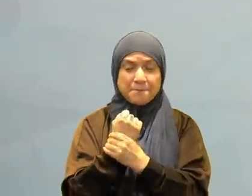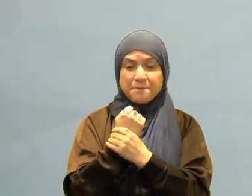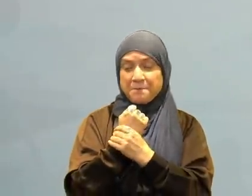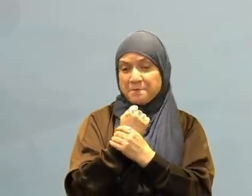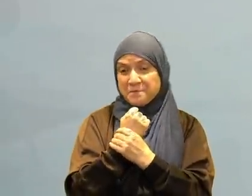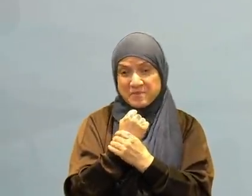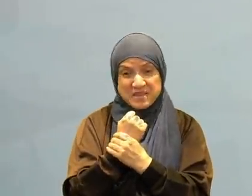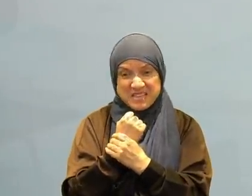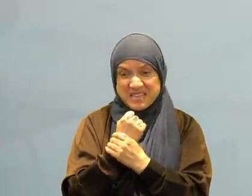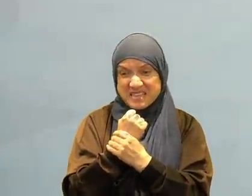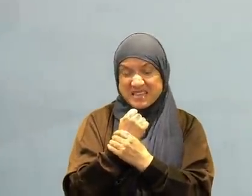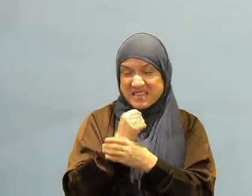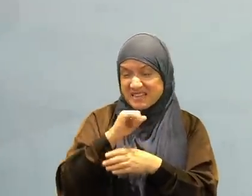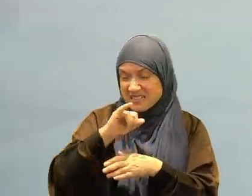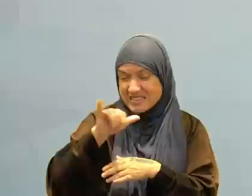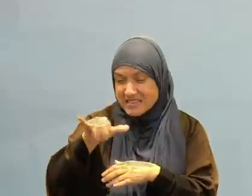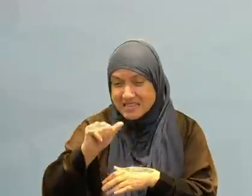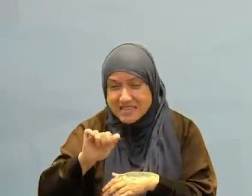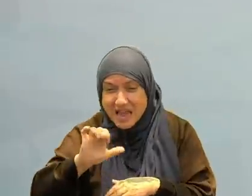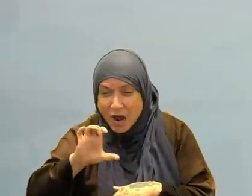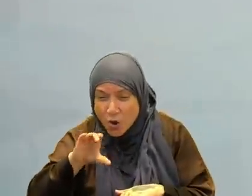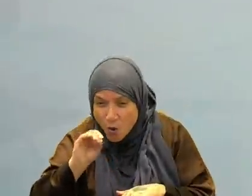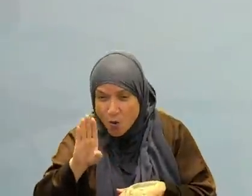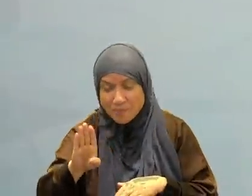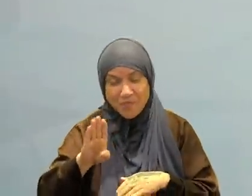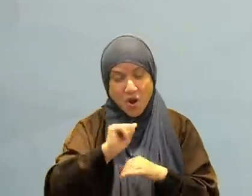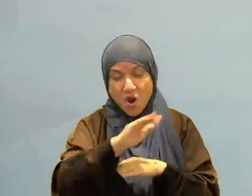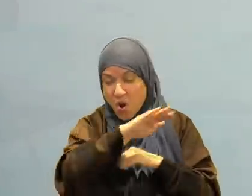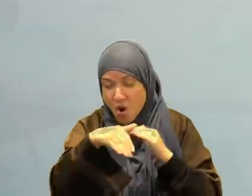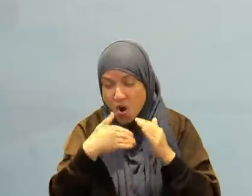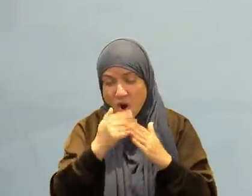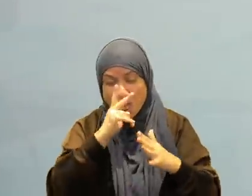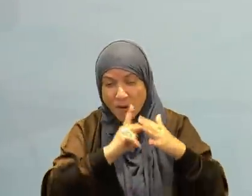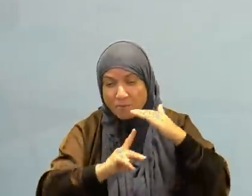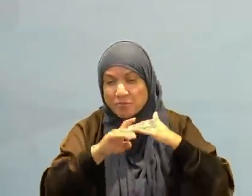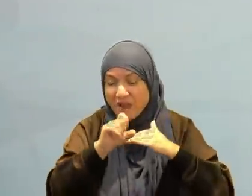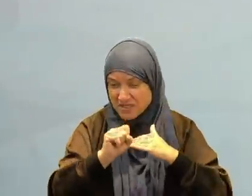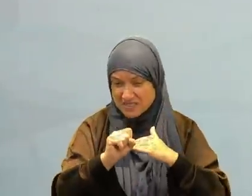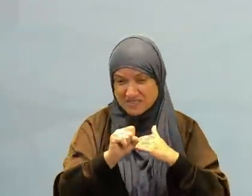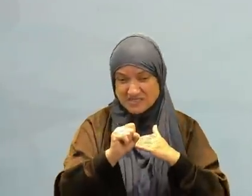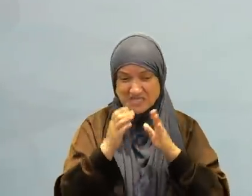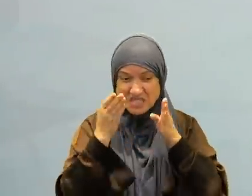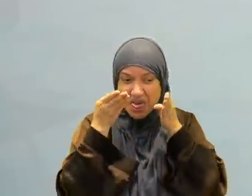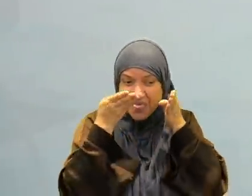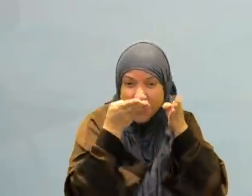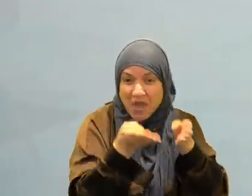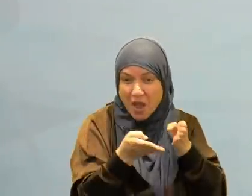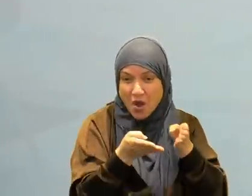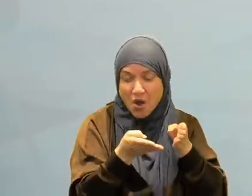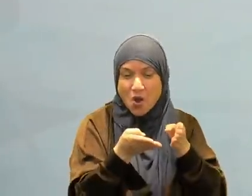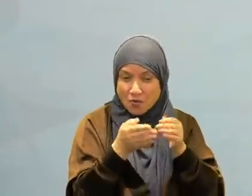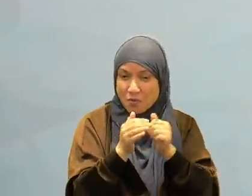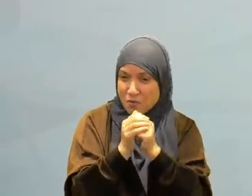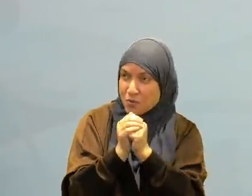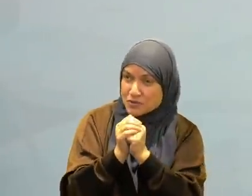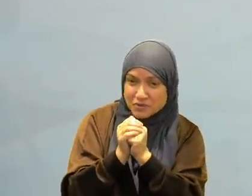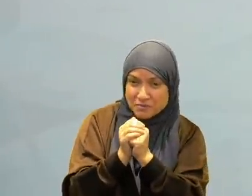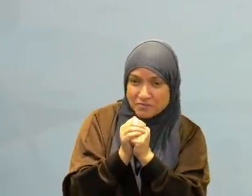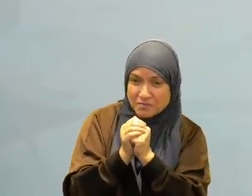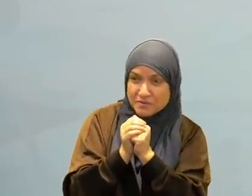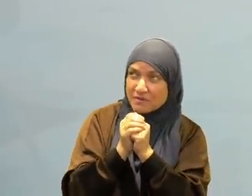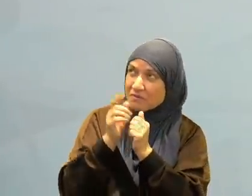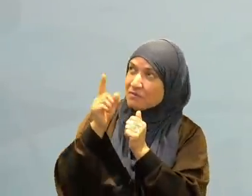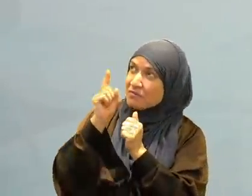While he is forbidden from entering into that place. And then the next surah, Surah Maryam, you have a single